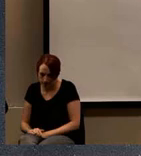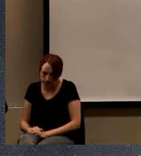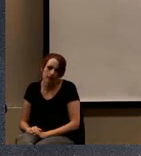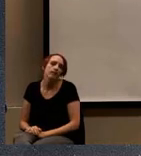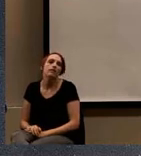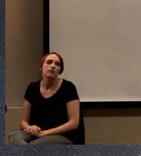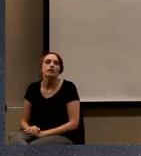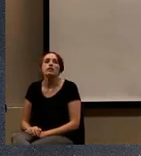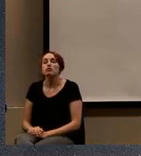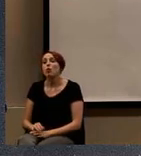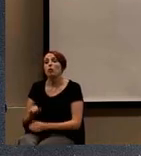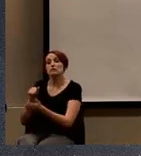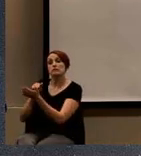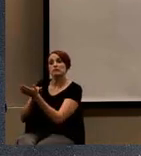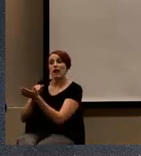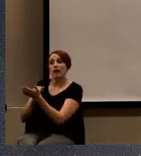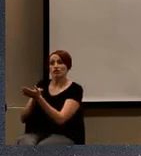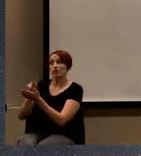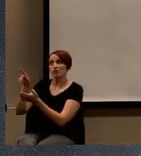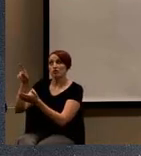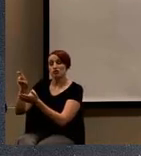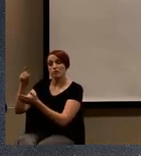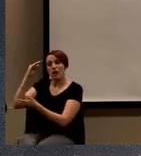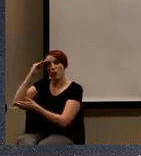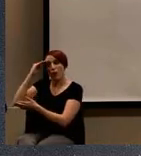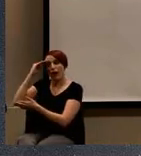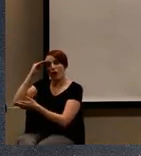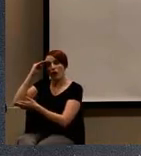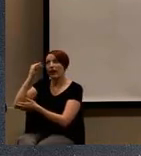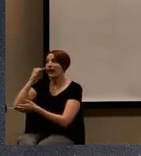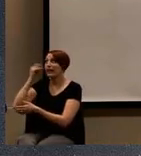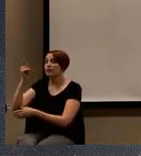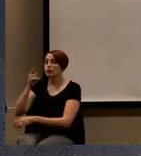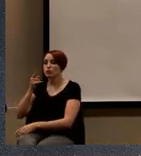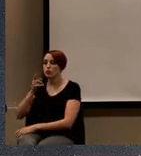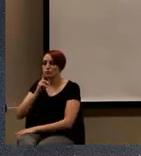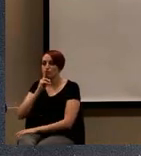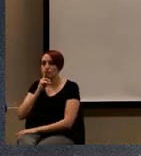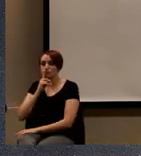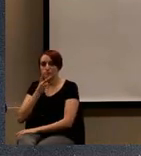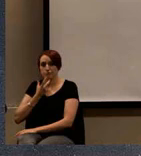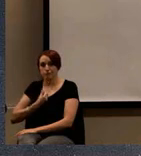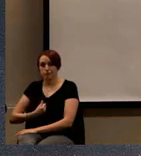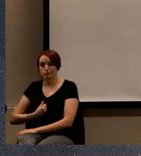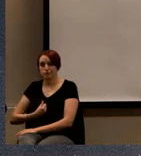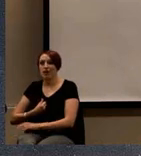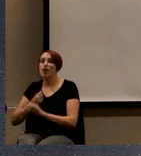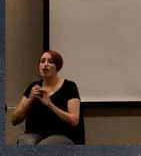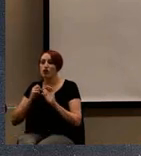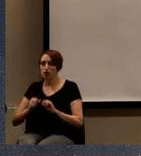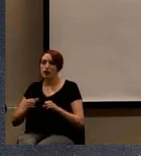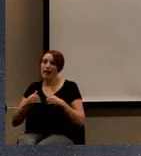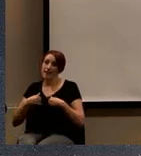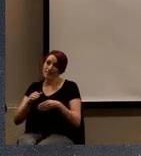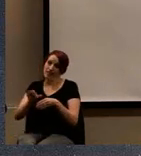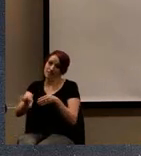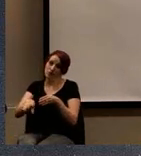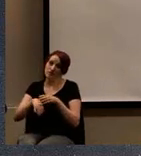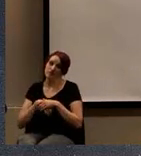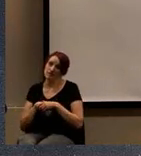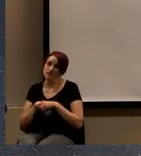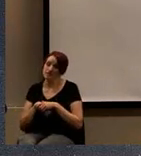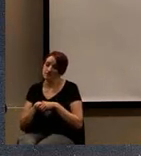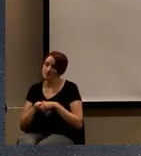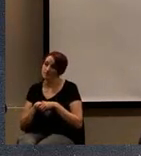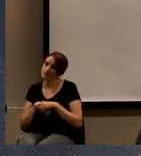that providers should be aware that not saying anything may have unintended consequences, because we do see,